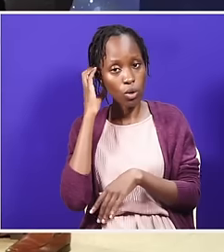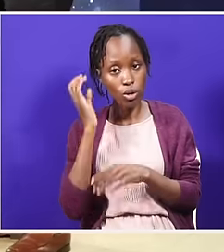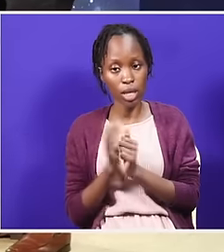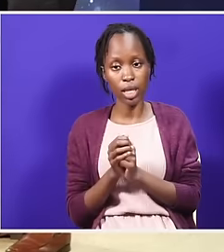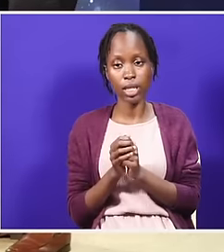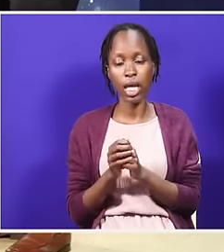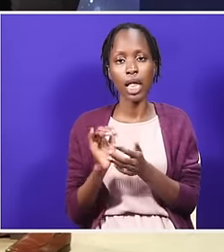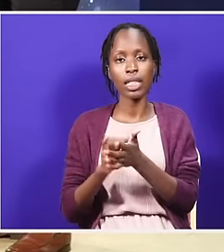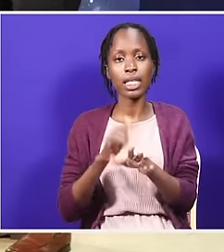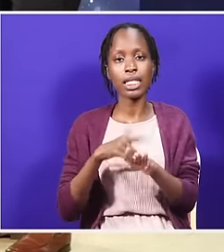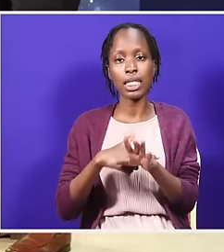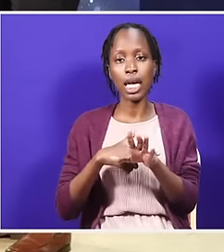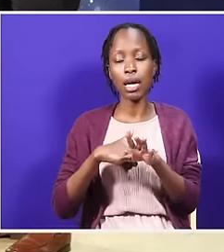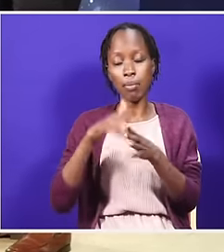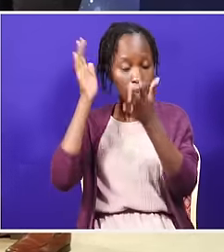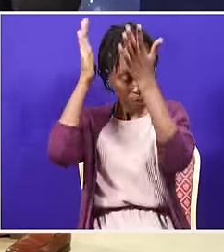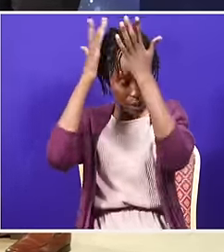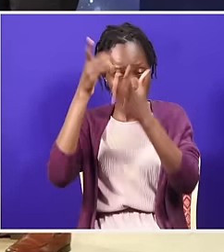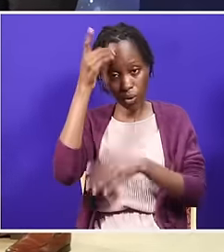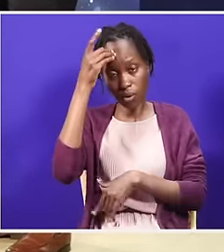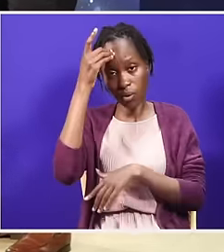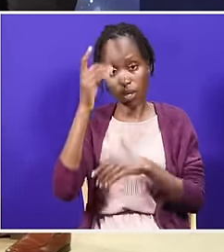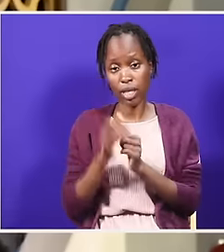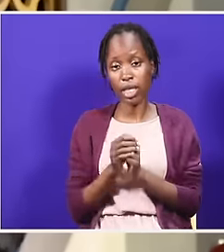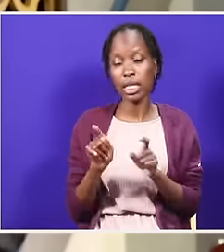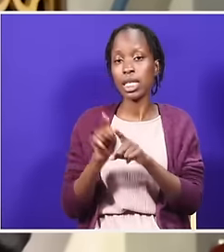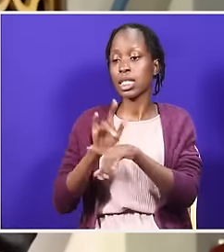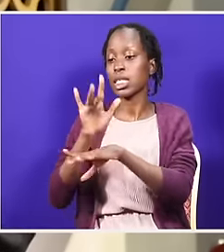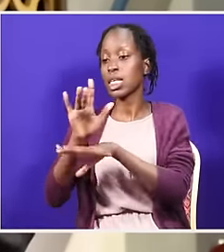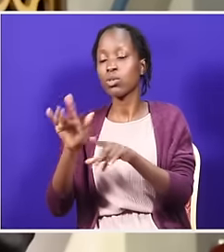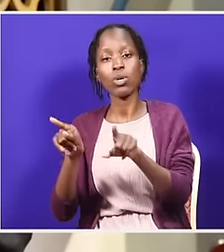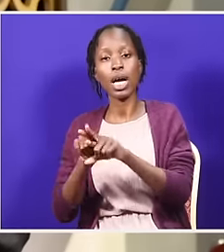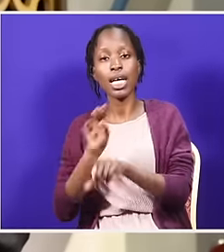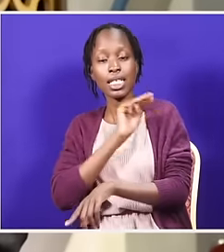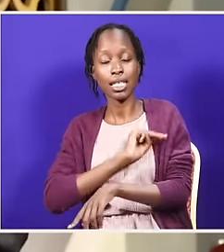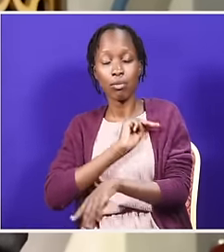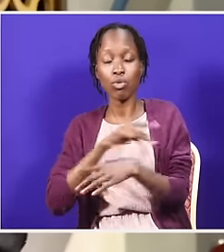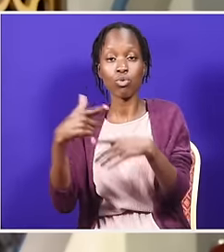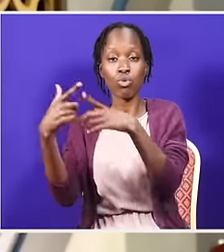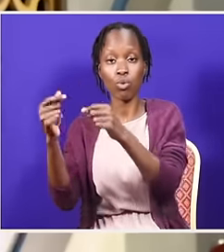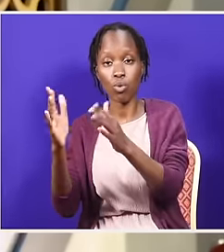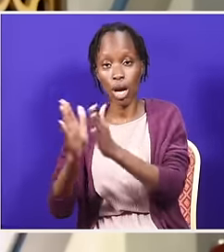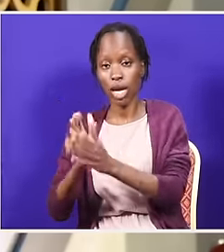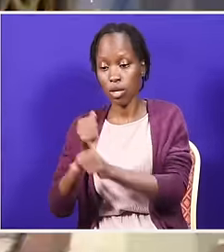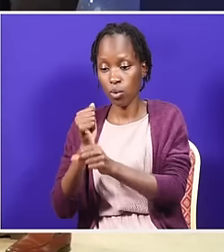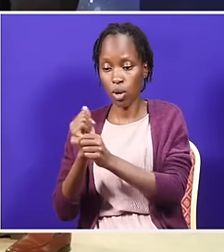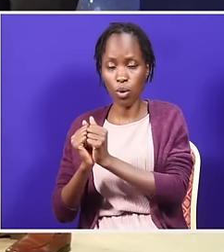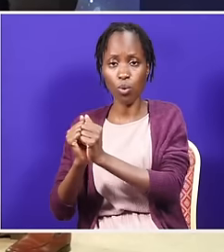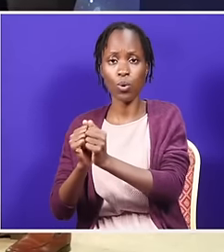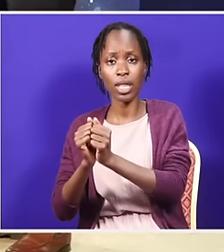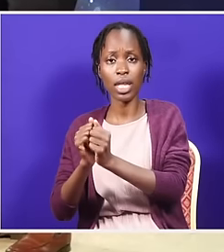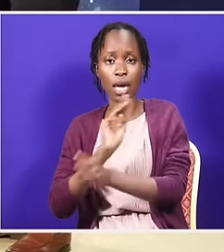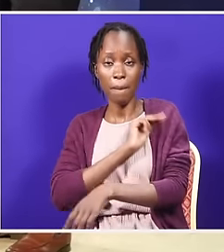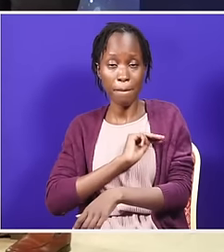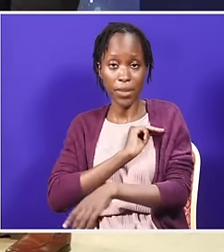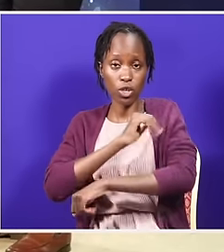Bishop Emeritus, Dr. Ginde, sent you off part of the CITAM family to go and work with the college. Tell us a bit about